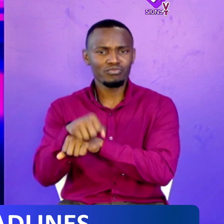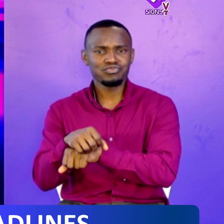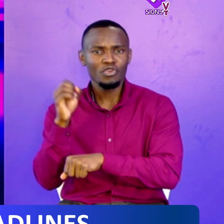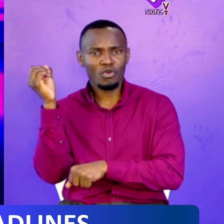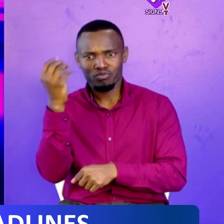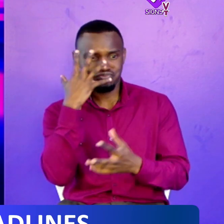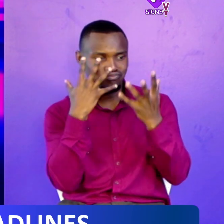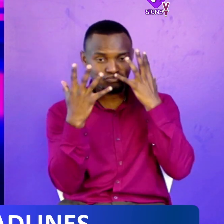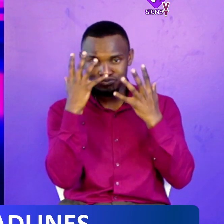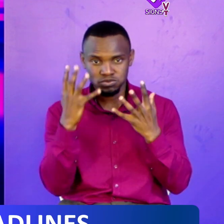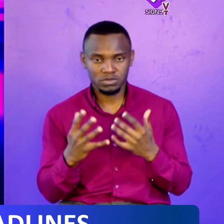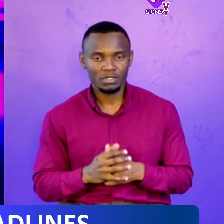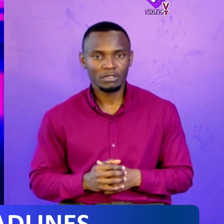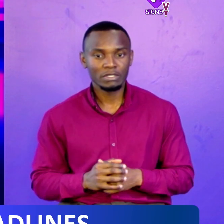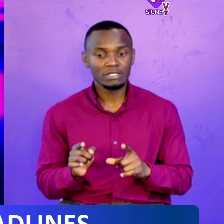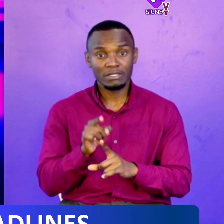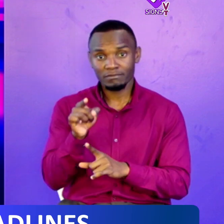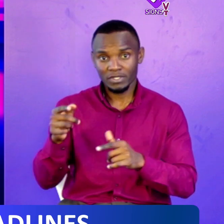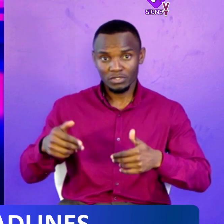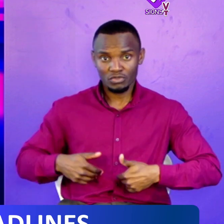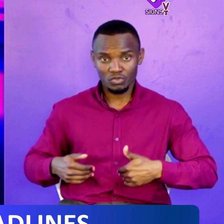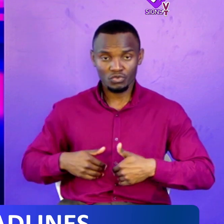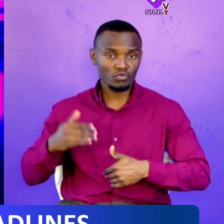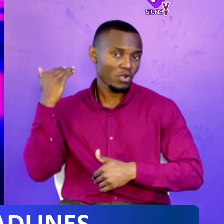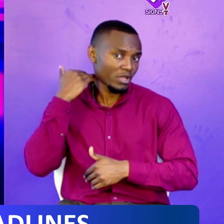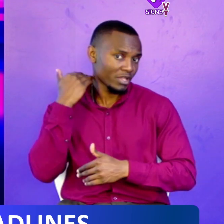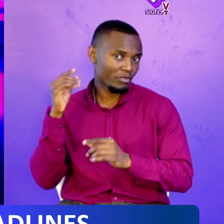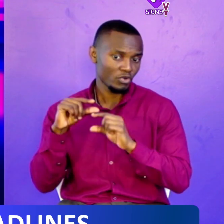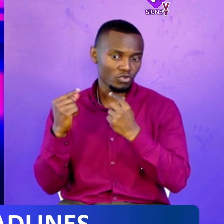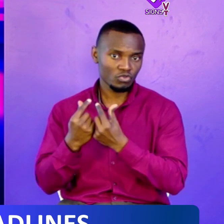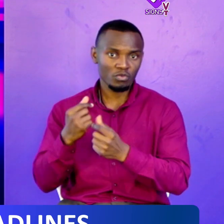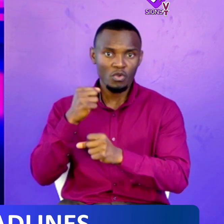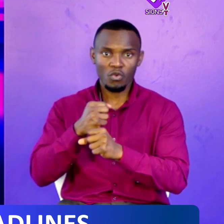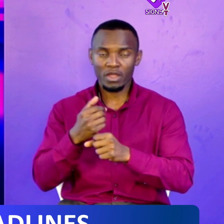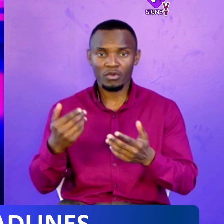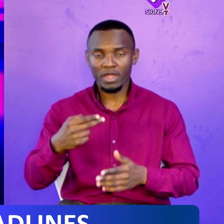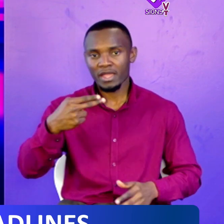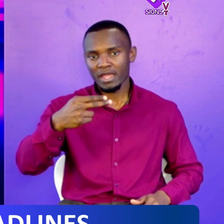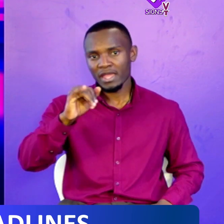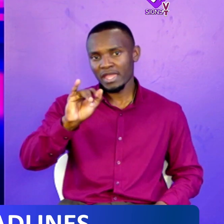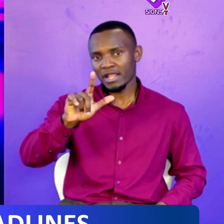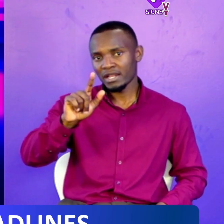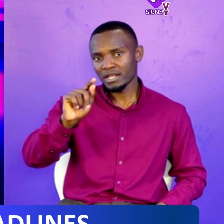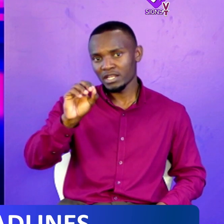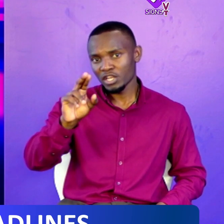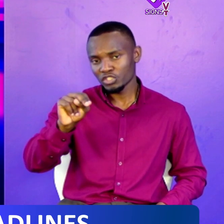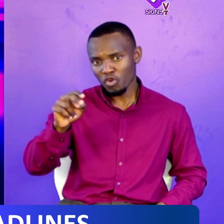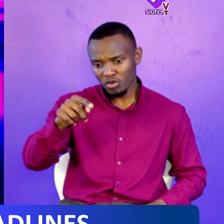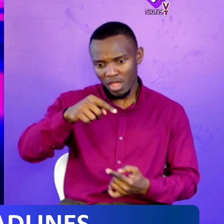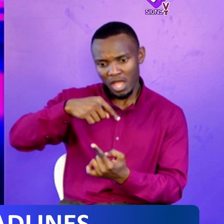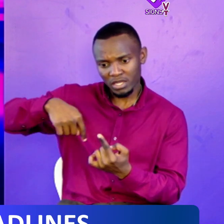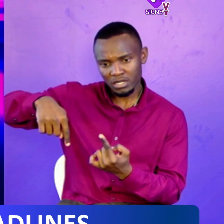several victims, these youthful criminal gangs have been operating around the Hilton roundabout down to the